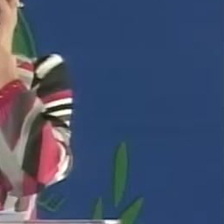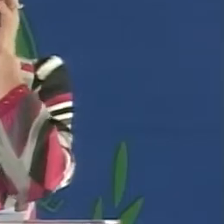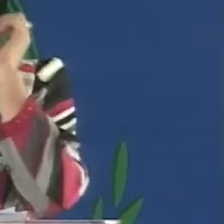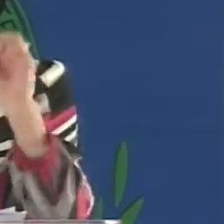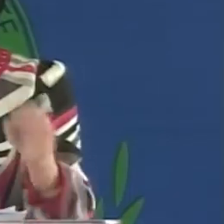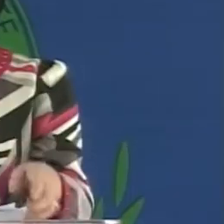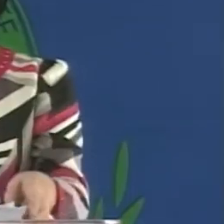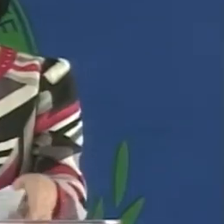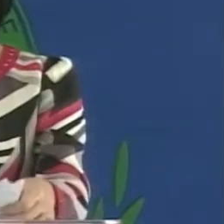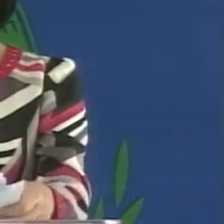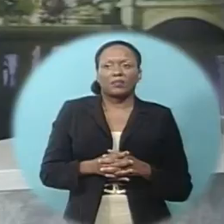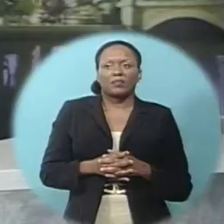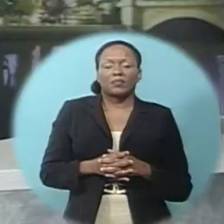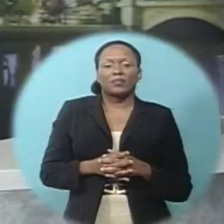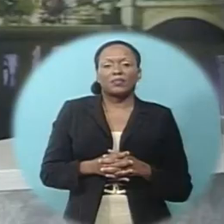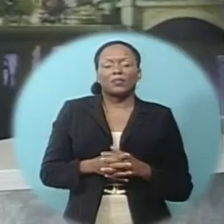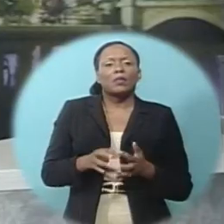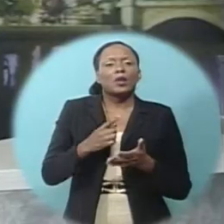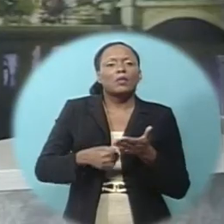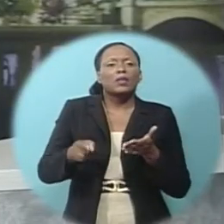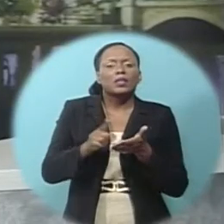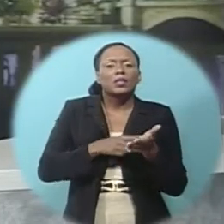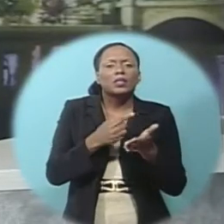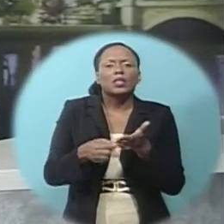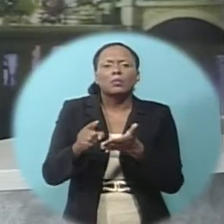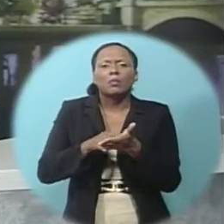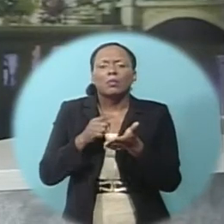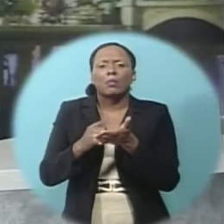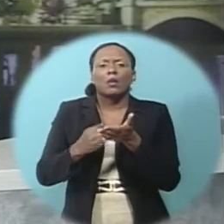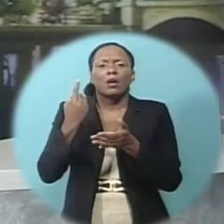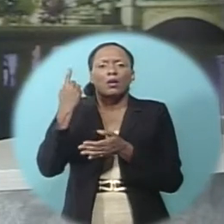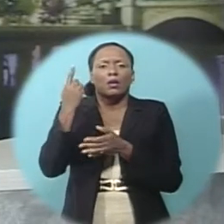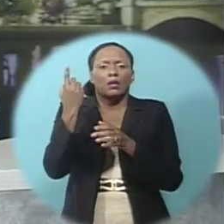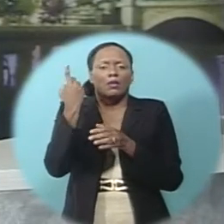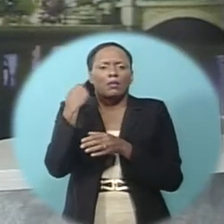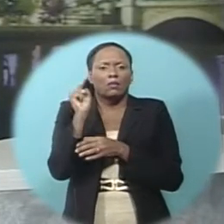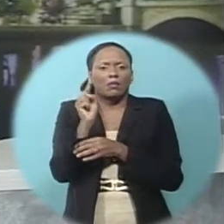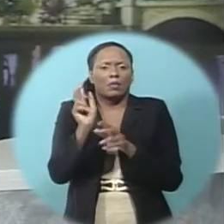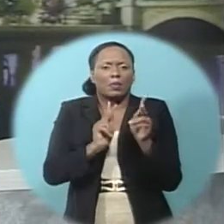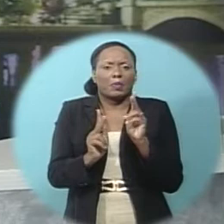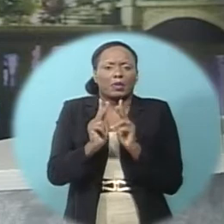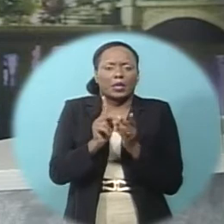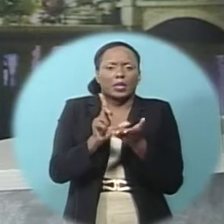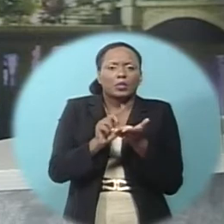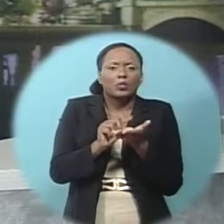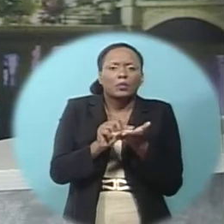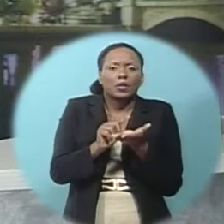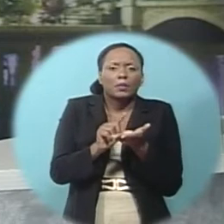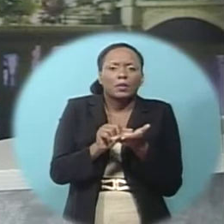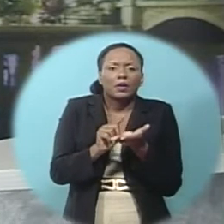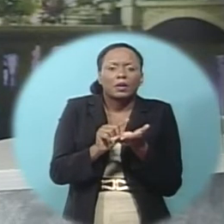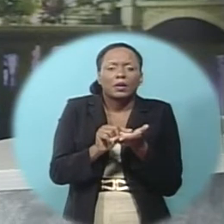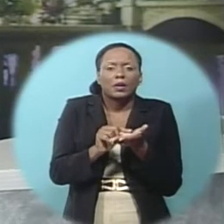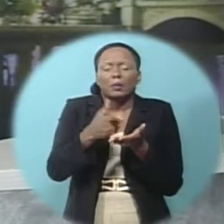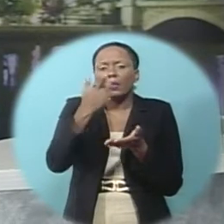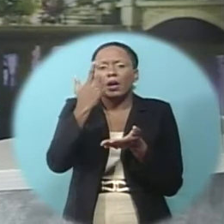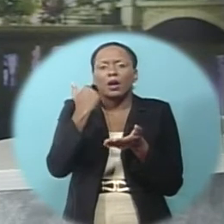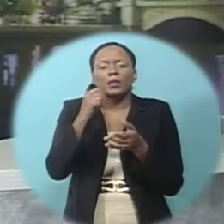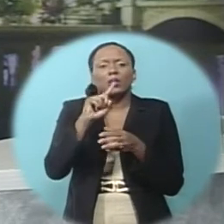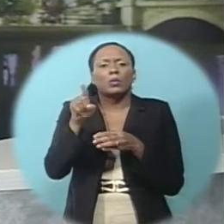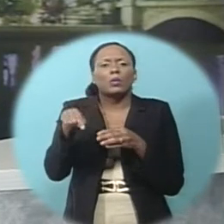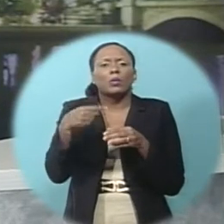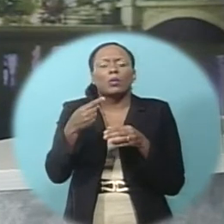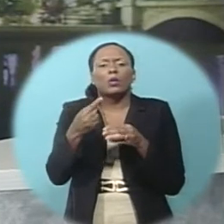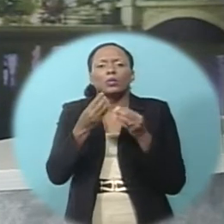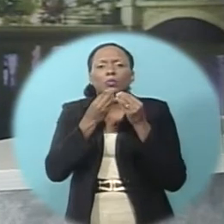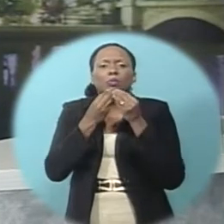meets their desire. The local press is being criticized for publishing what has been described as half-truths in relation